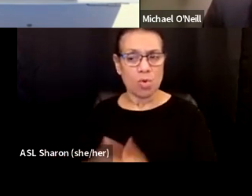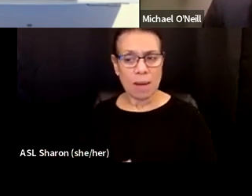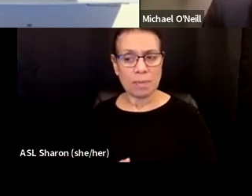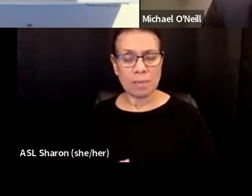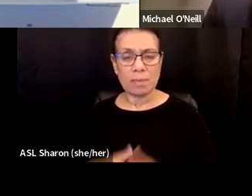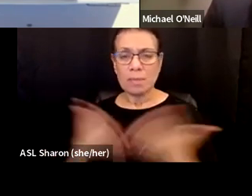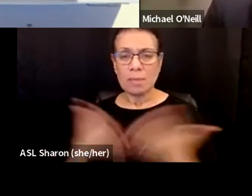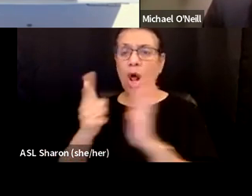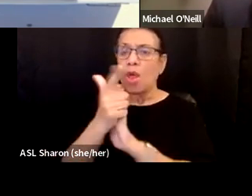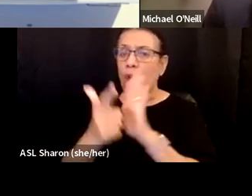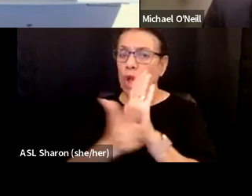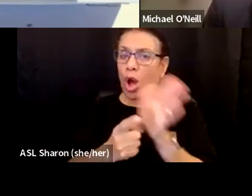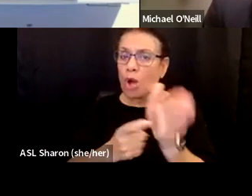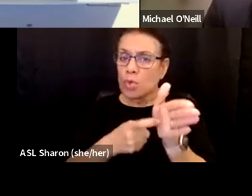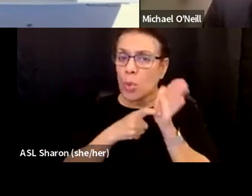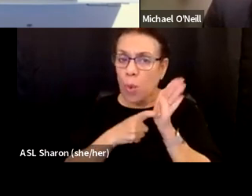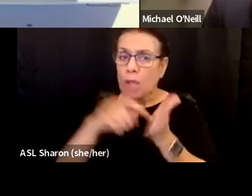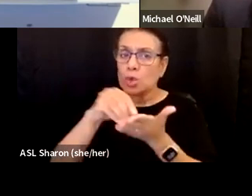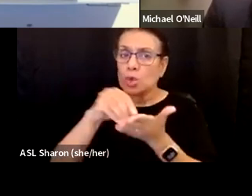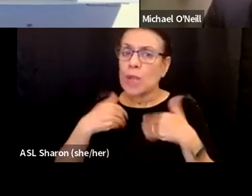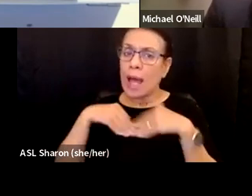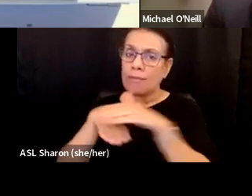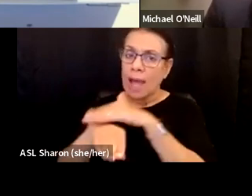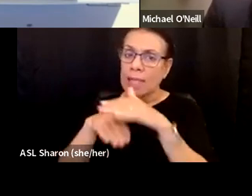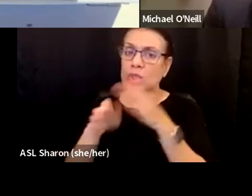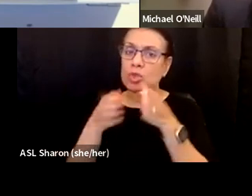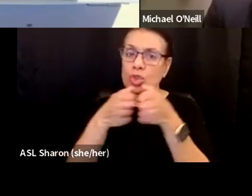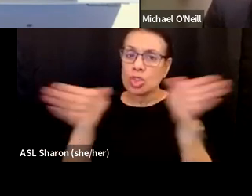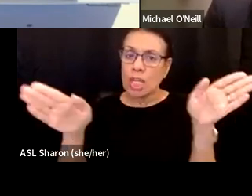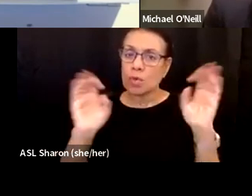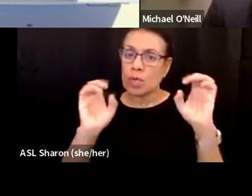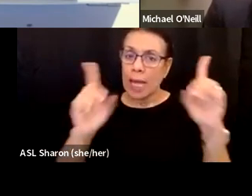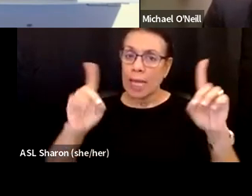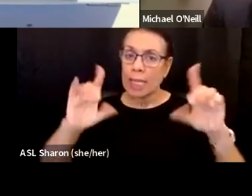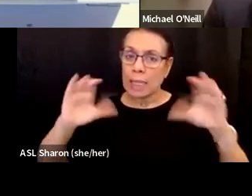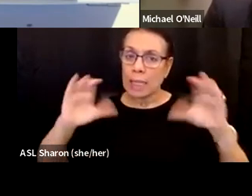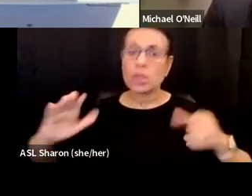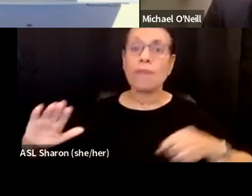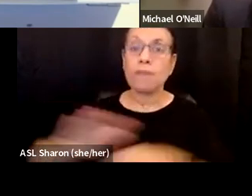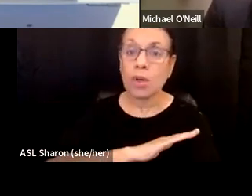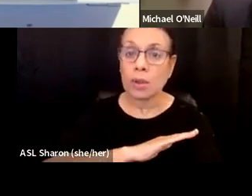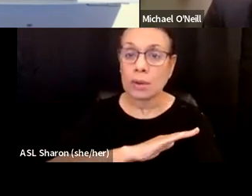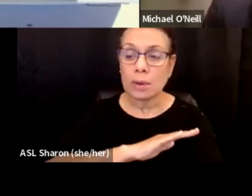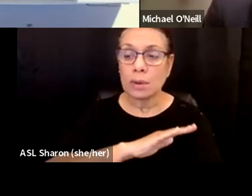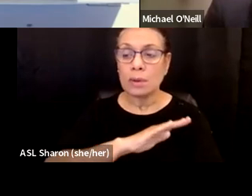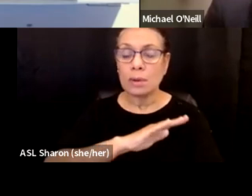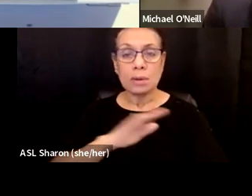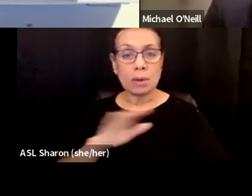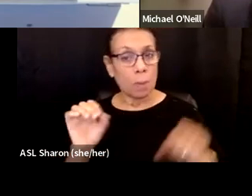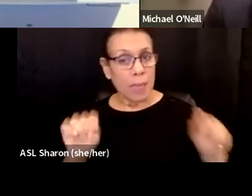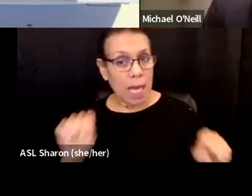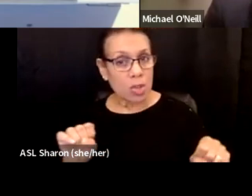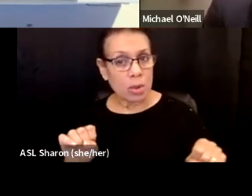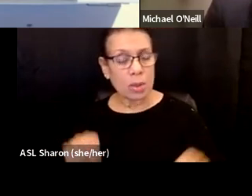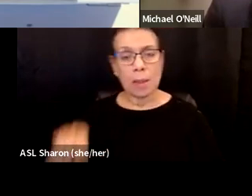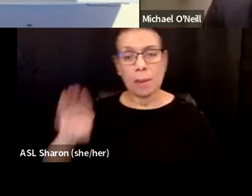the law requires students have access to the general education classroom to the fullest potential and the